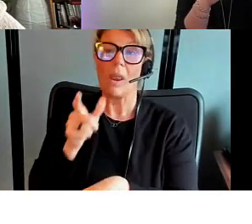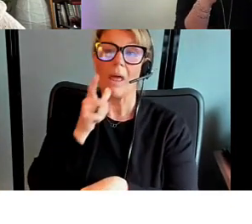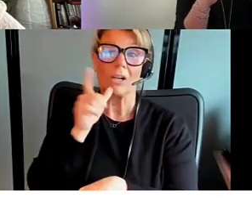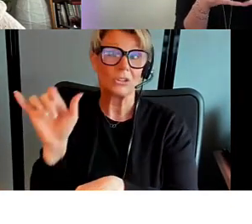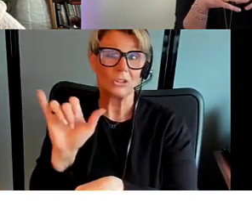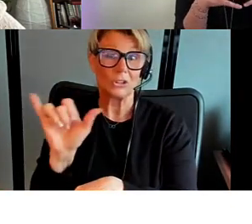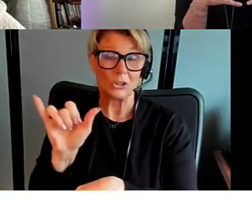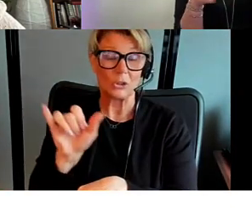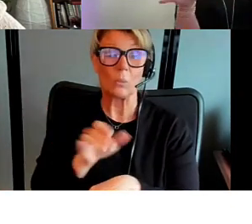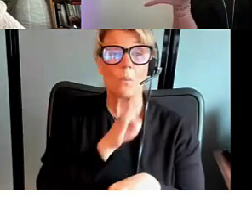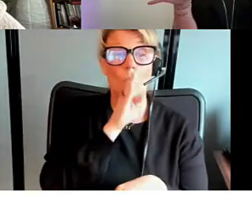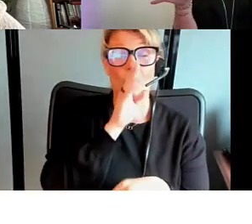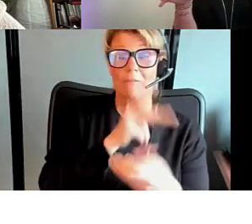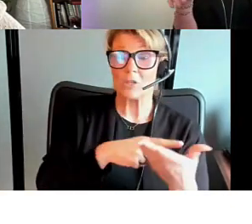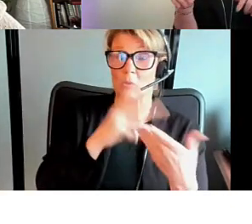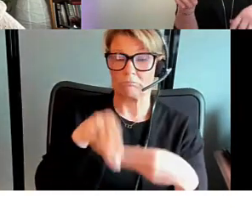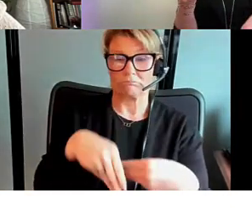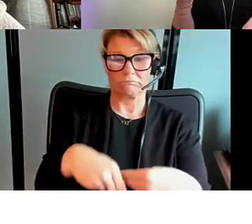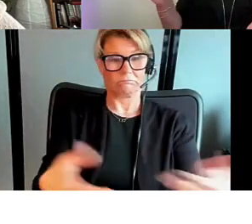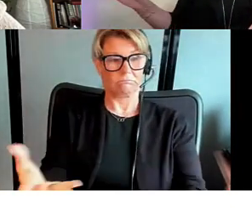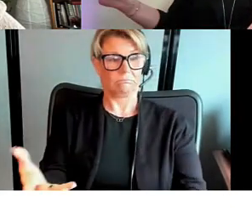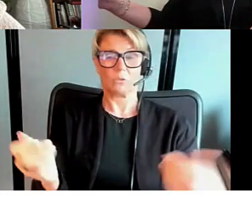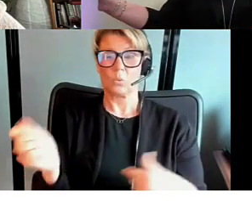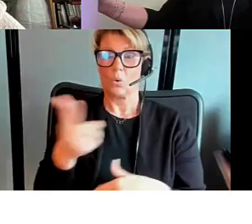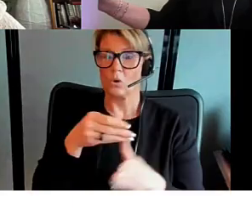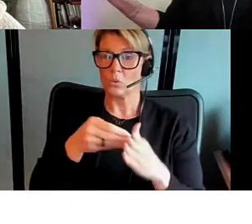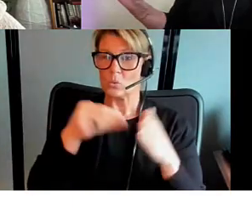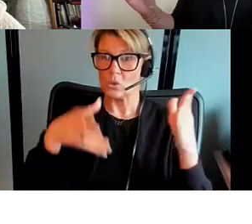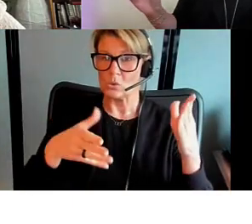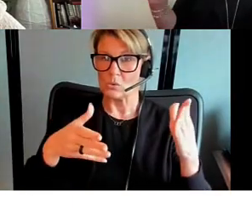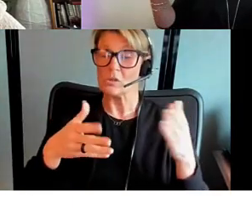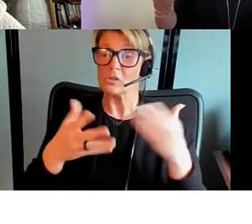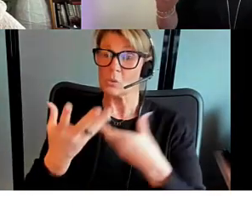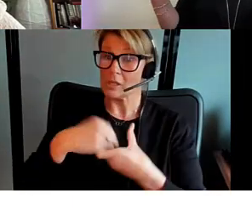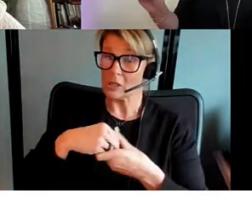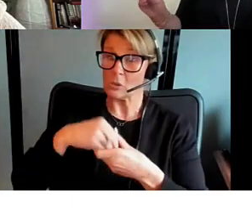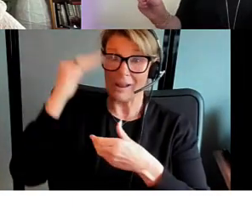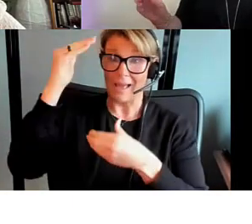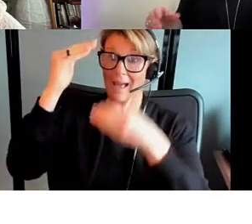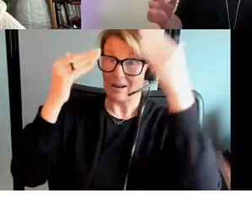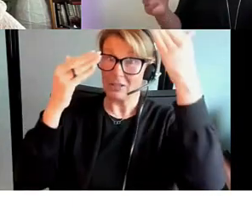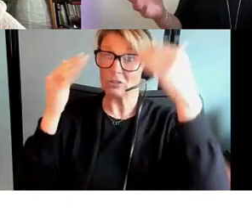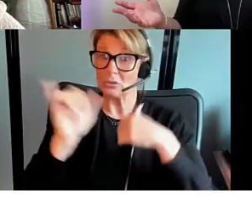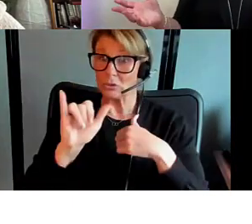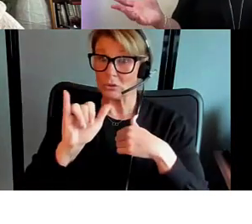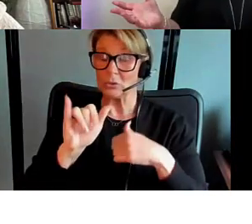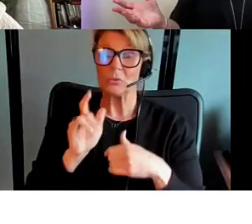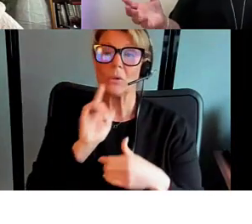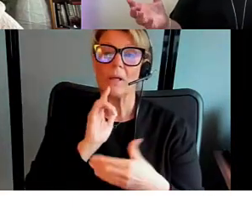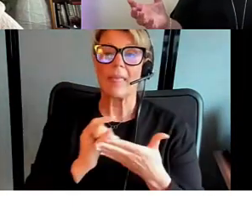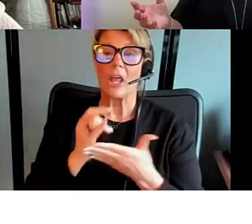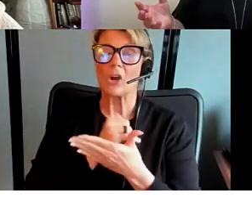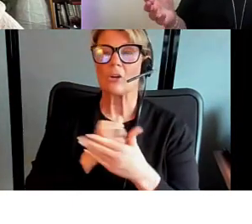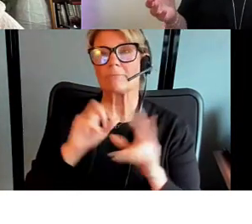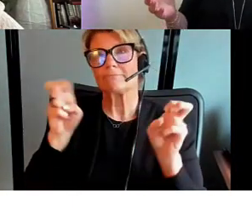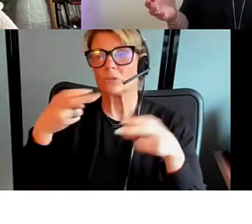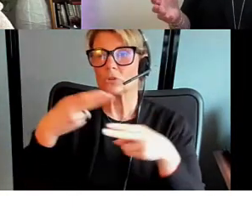breakfast program, we offer it to all of our students. So our adults are also included in that, and they earn a foods